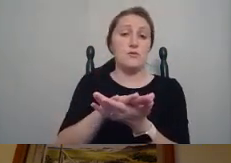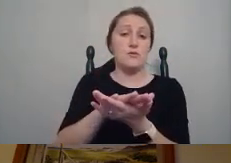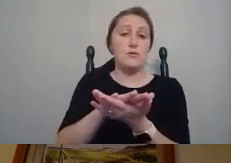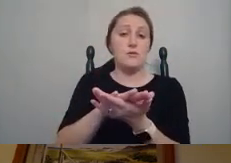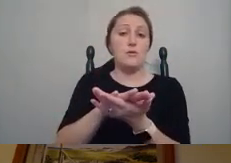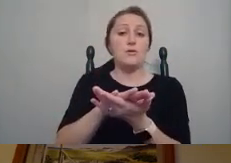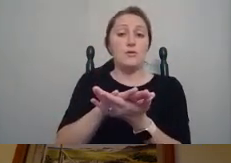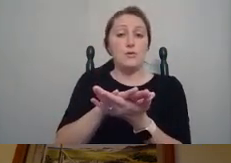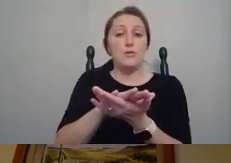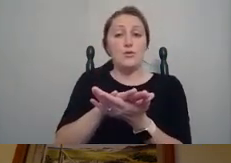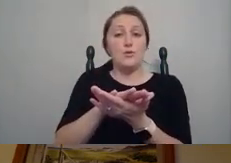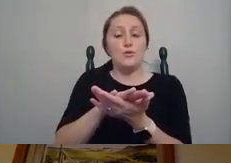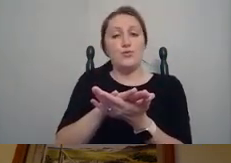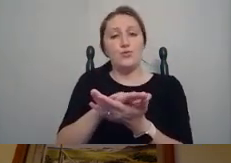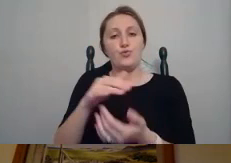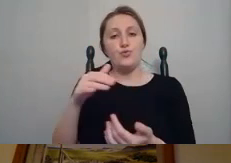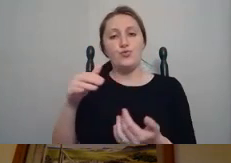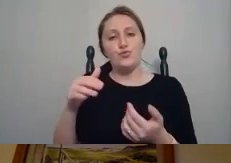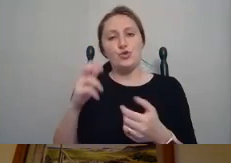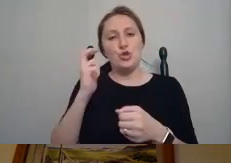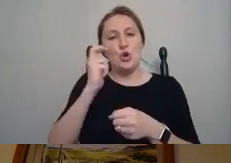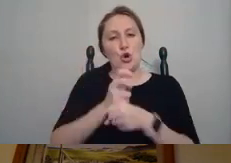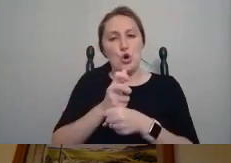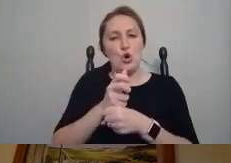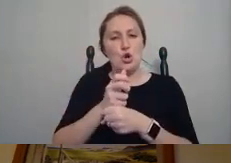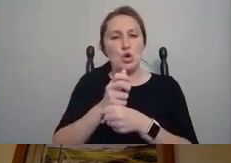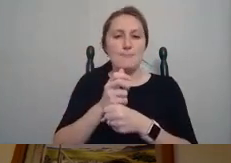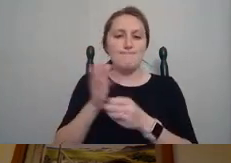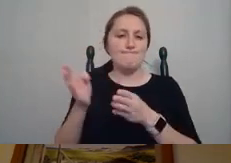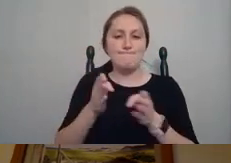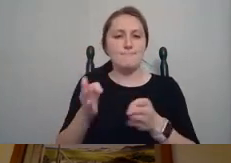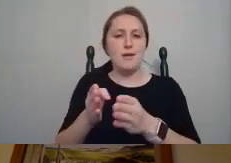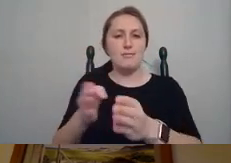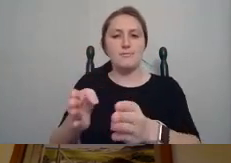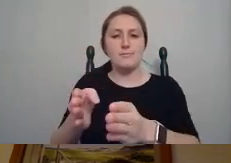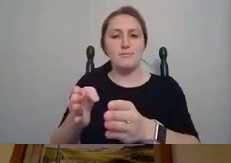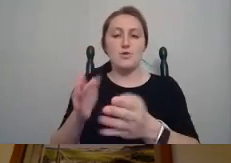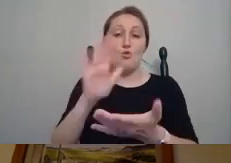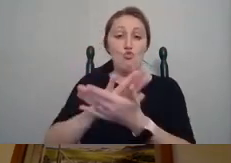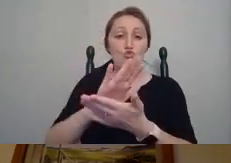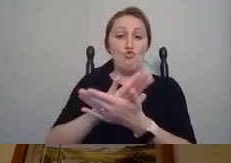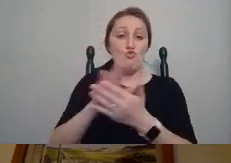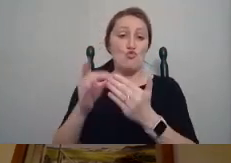it's a dubious road for us to start down as school leaders.